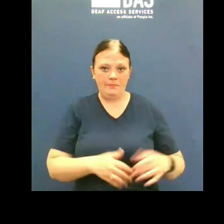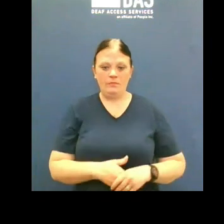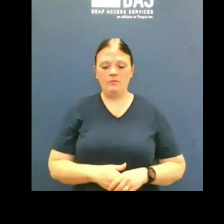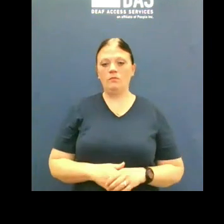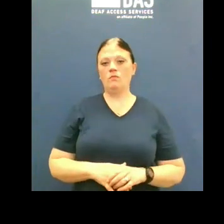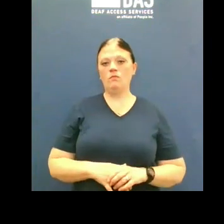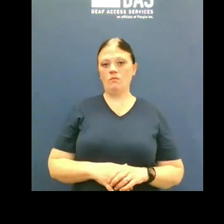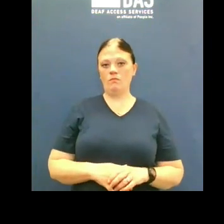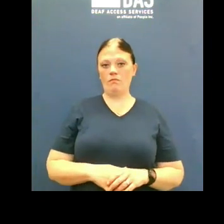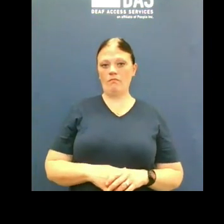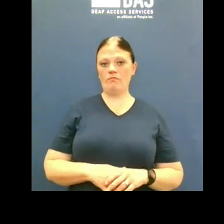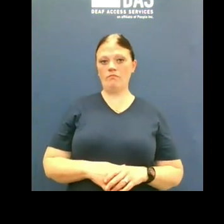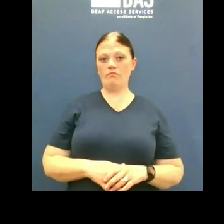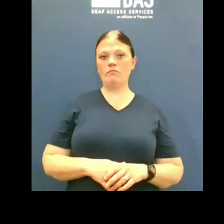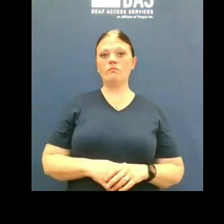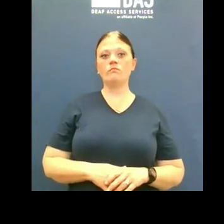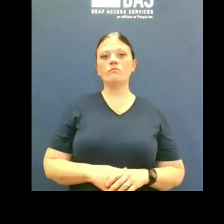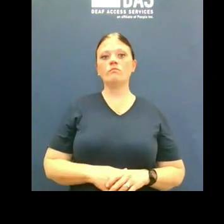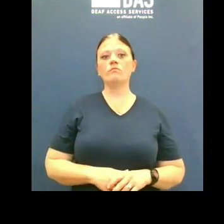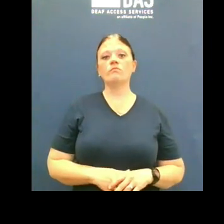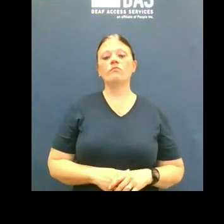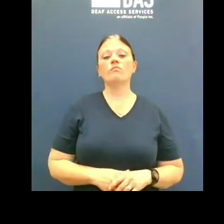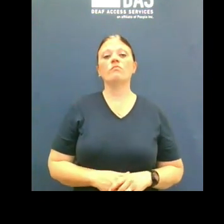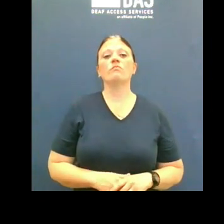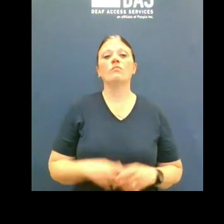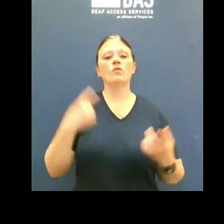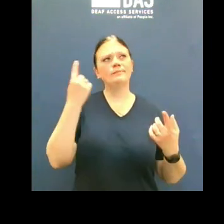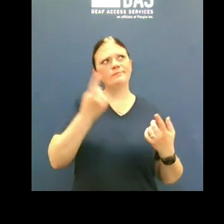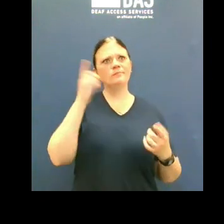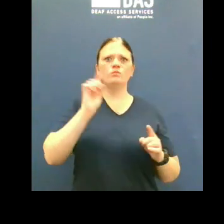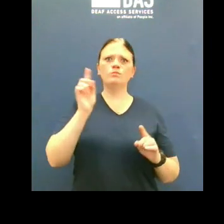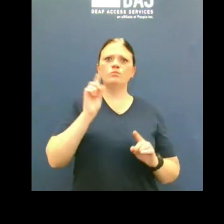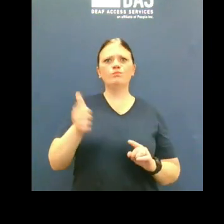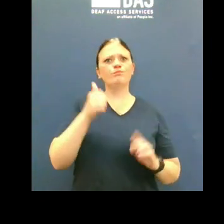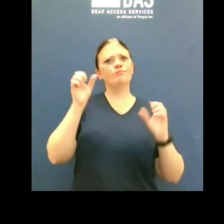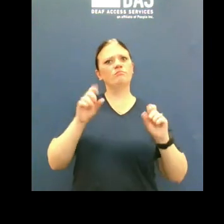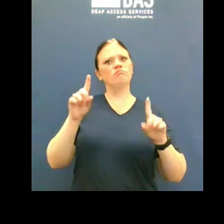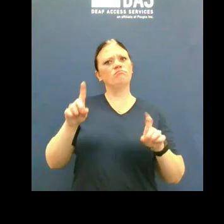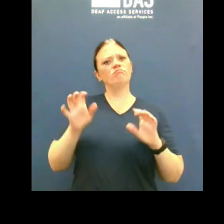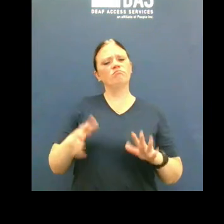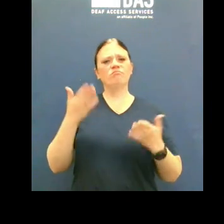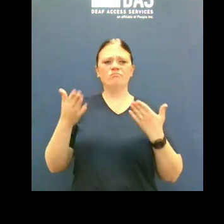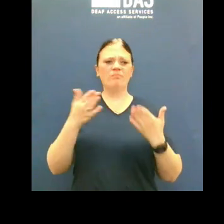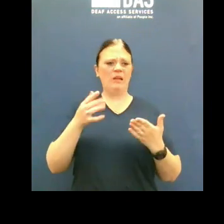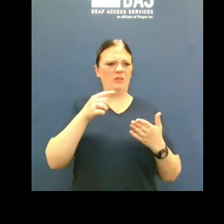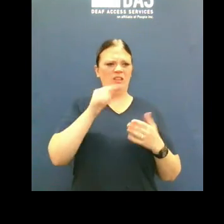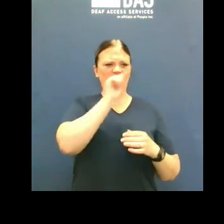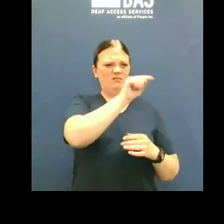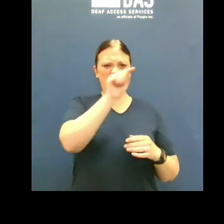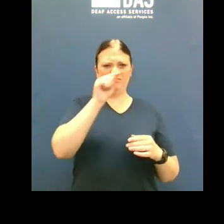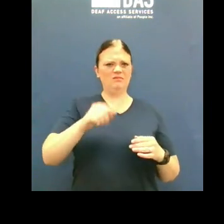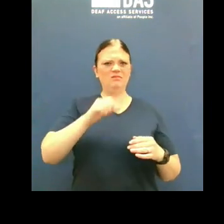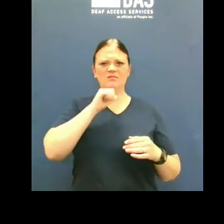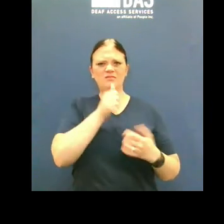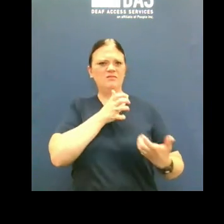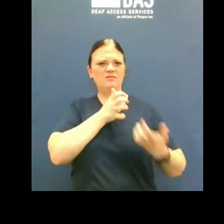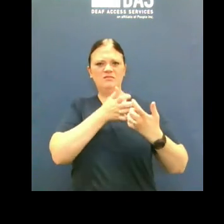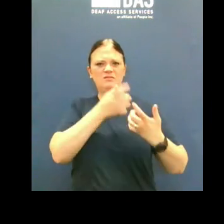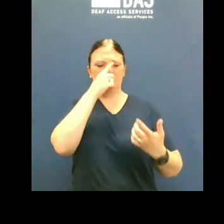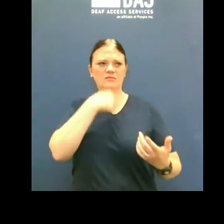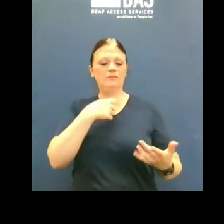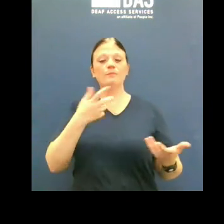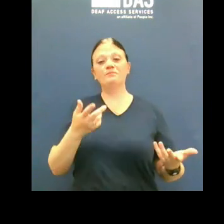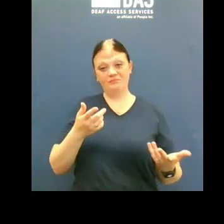So if you're wondering, well, where else could I get tested? Maybe these sites don't work for you. So we have a